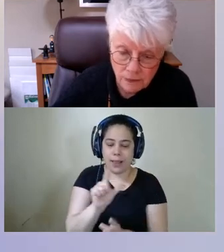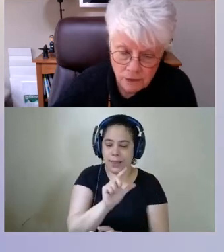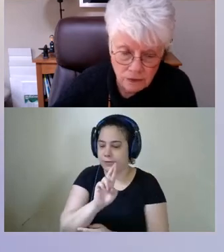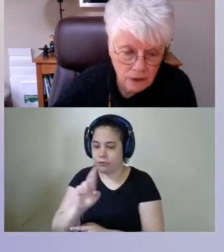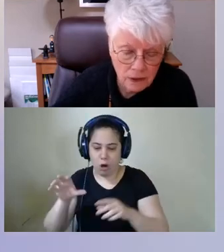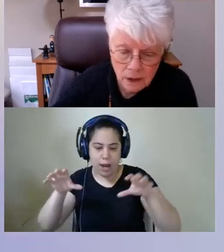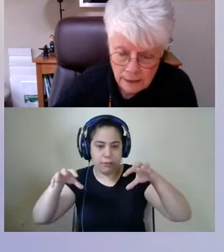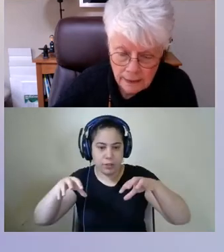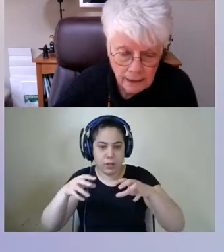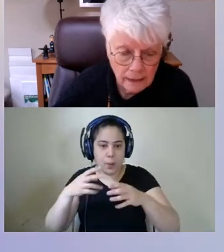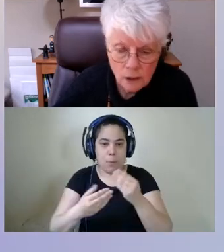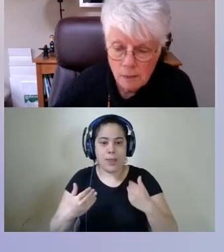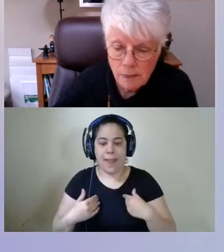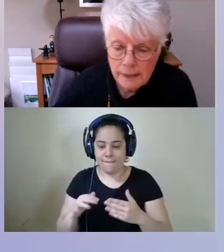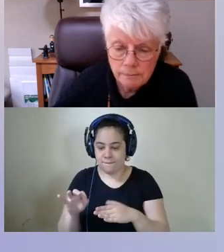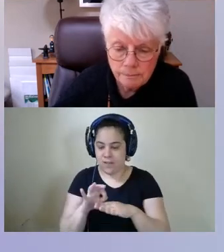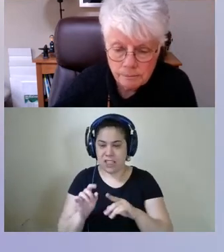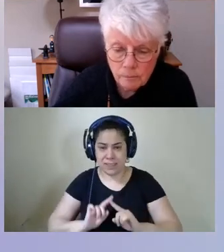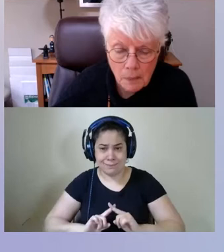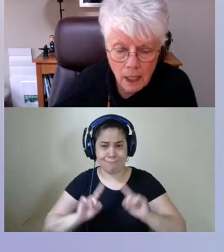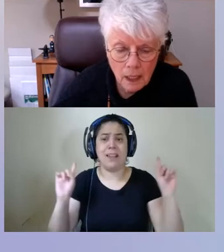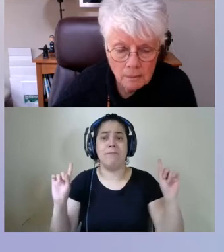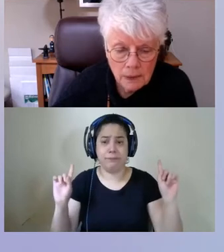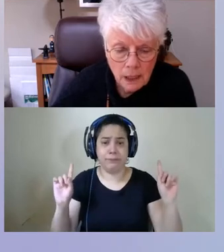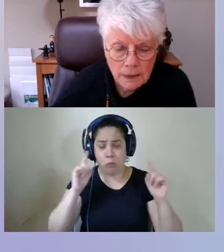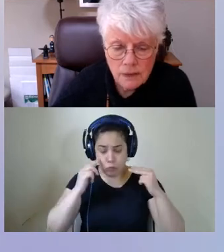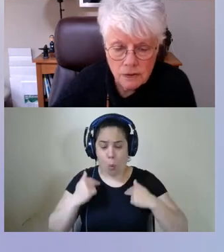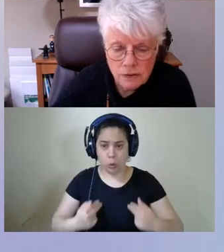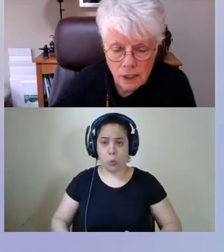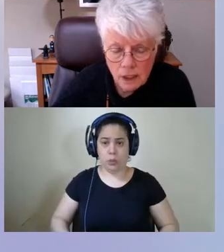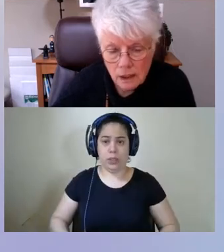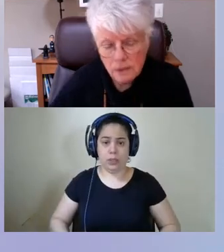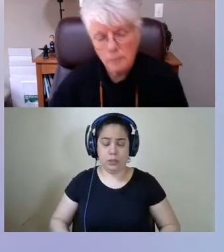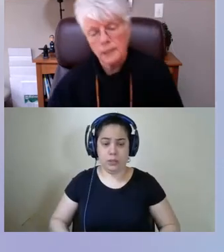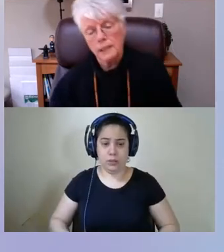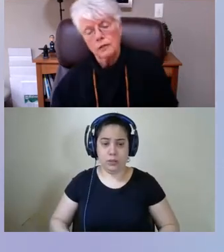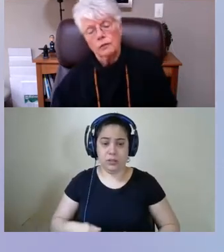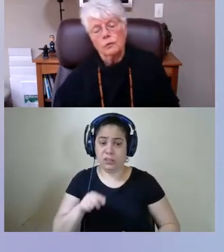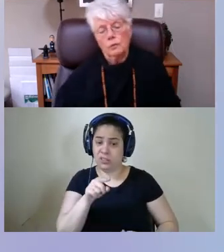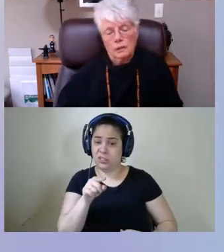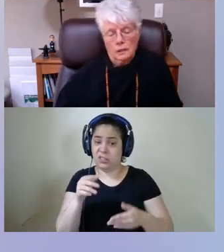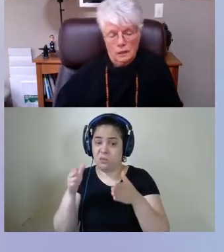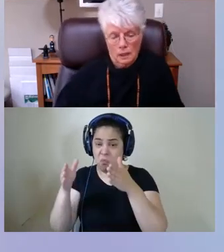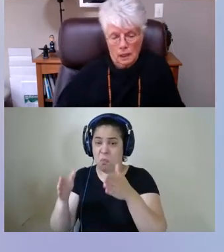different functions in the human brain. But this is somebody who,